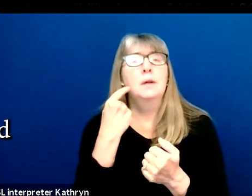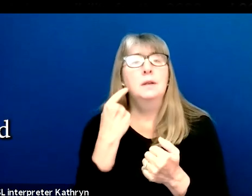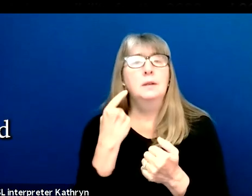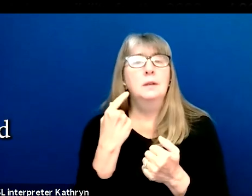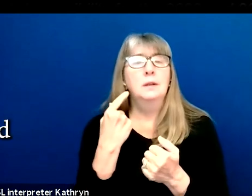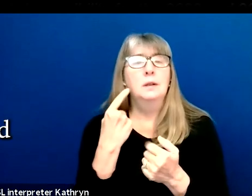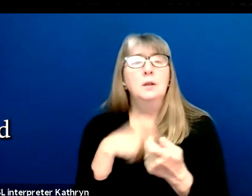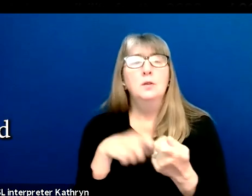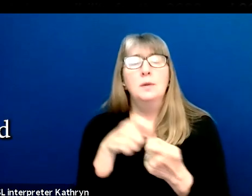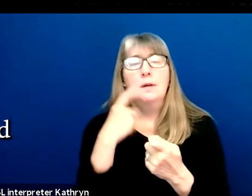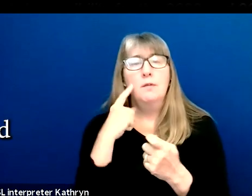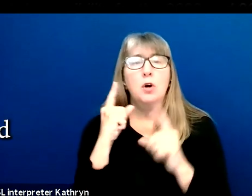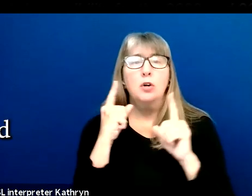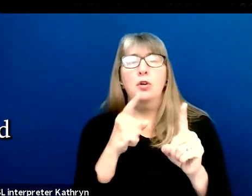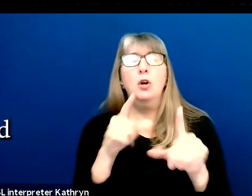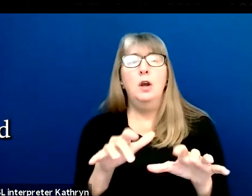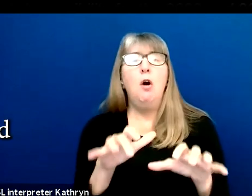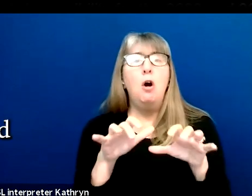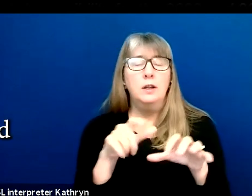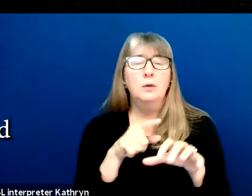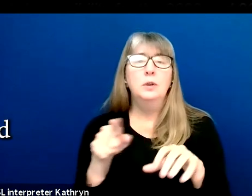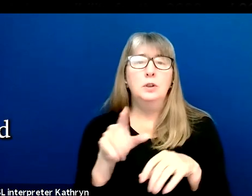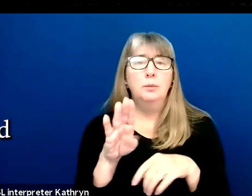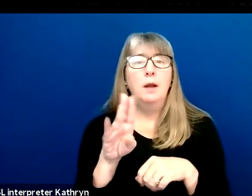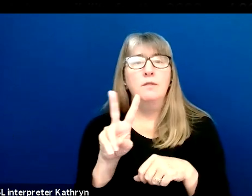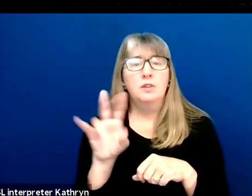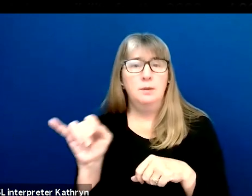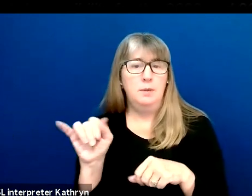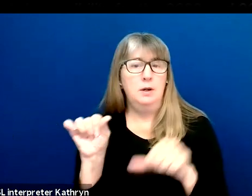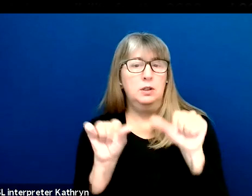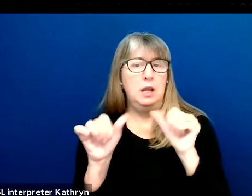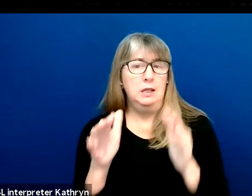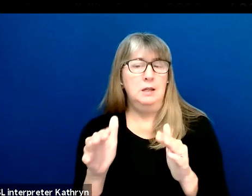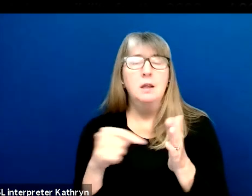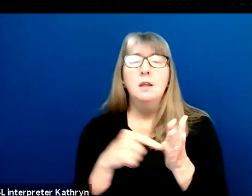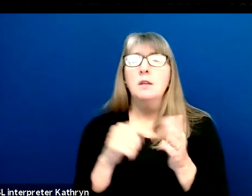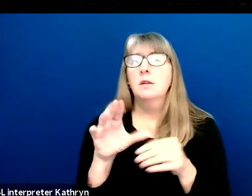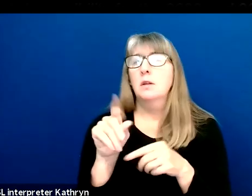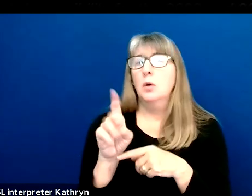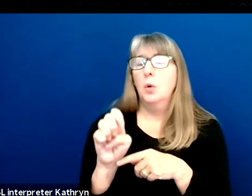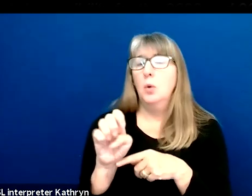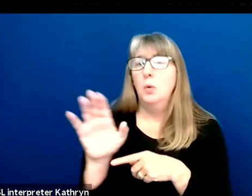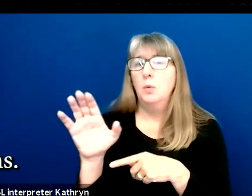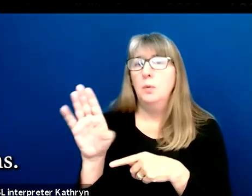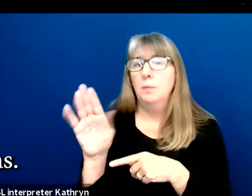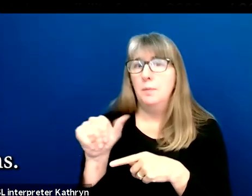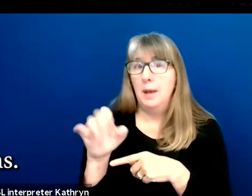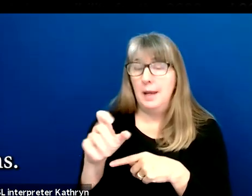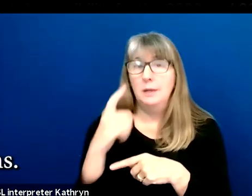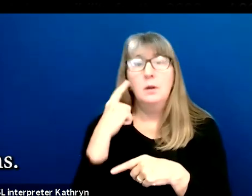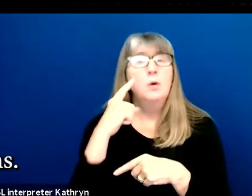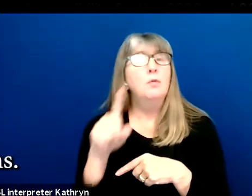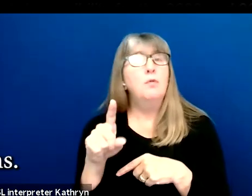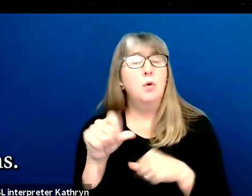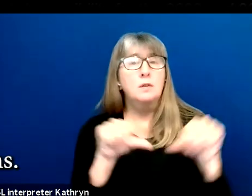specifically for our target audience, which is blind and visually impaired scientists. This is a code base that is designed to be used for